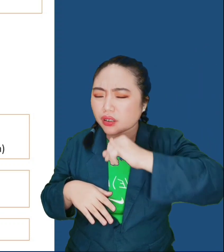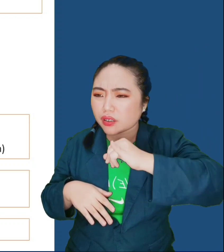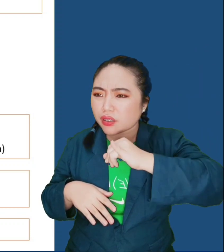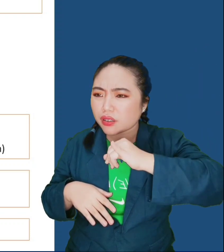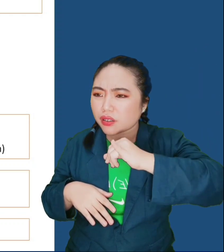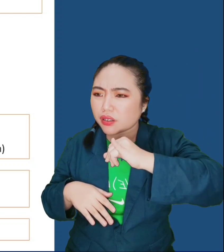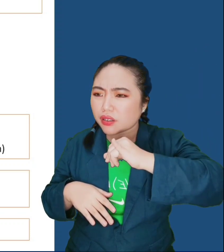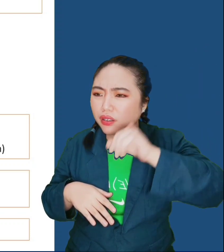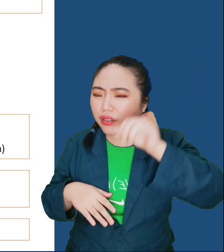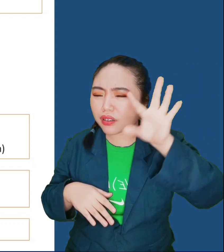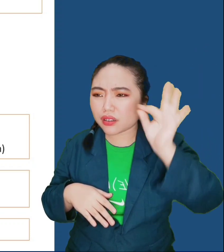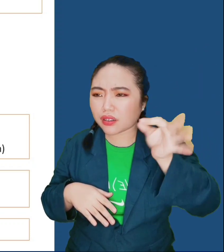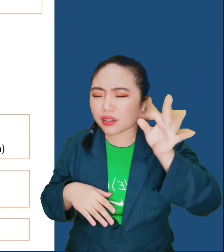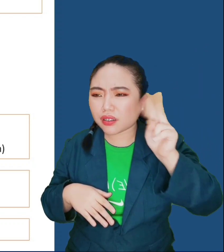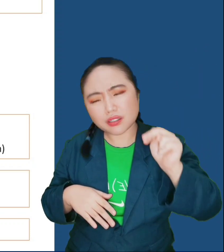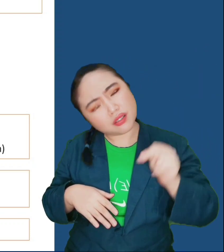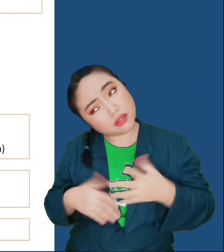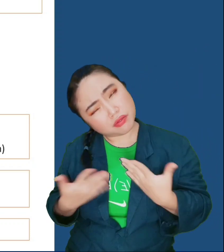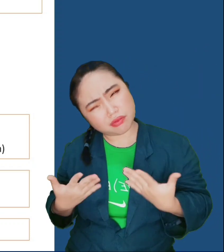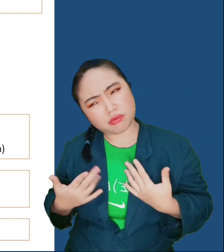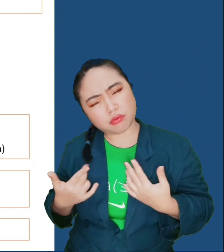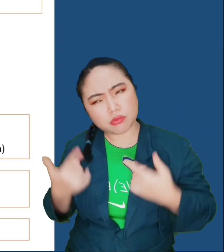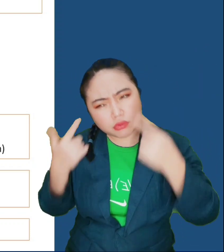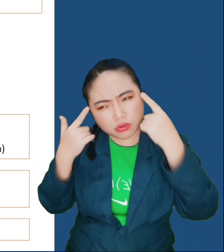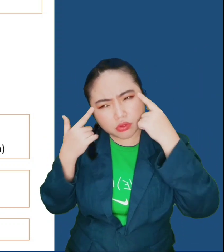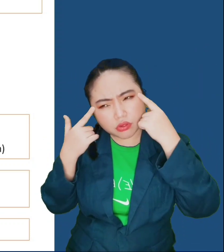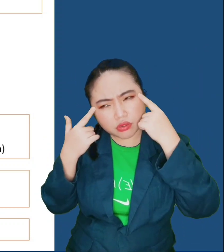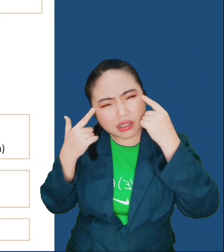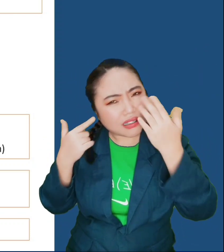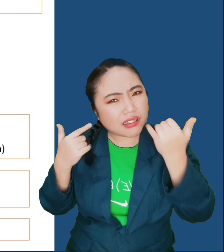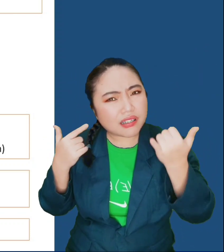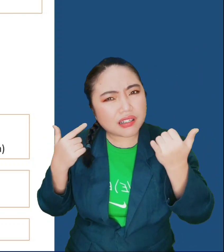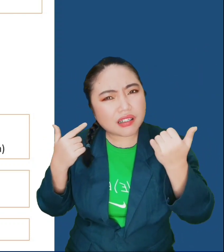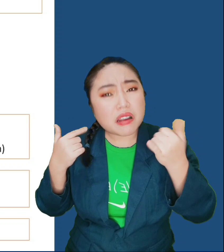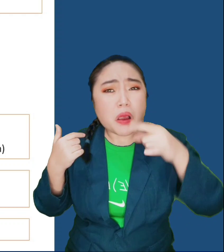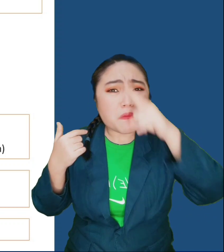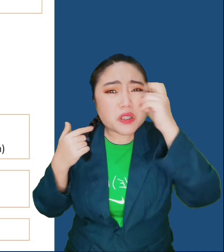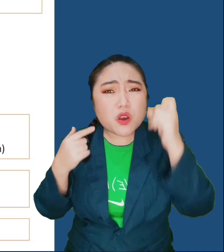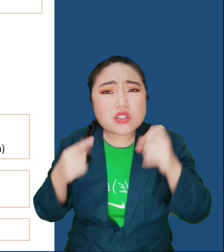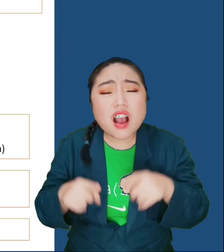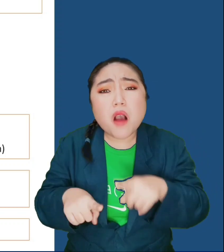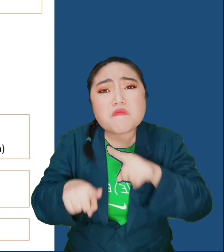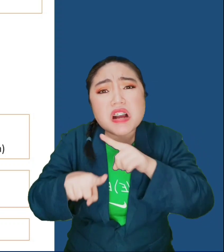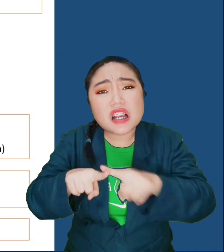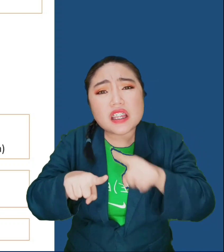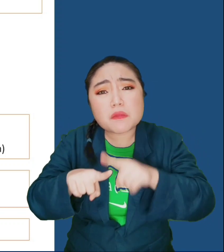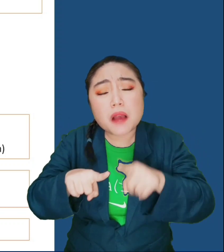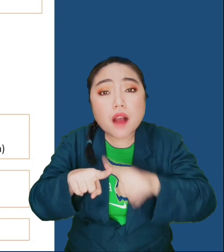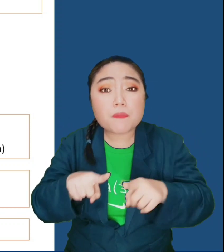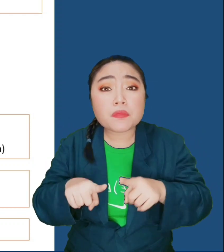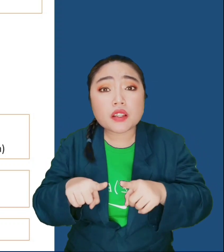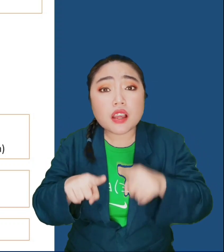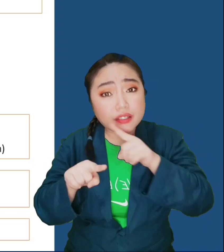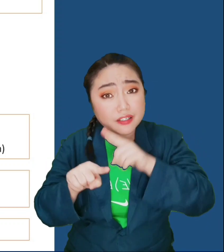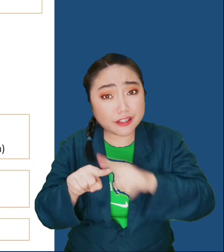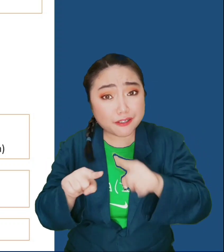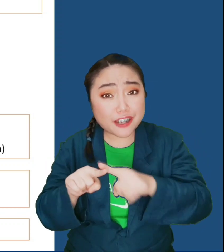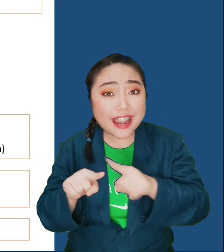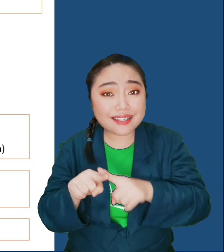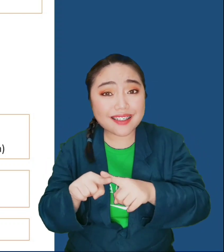when she goes to the moon, it's only 90 Newton. Why? Because